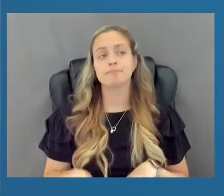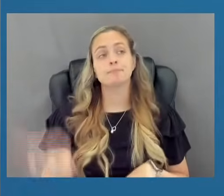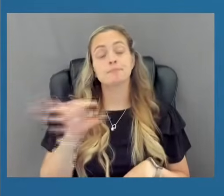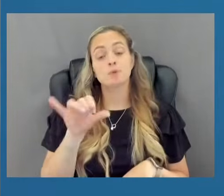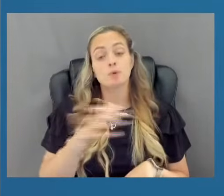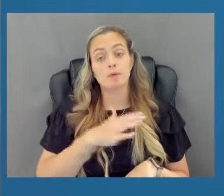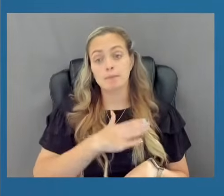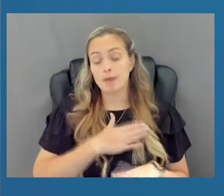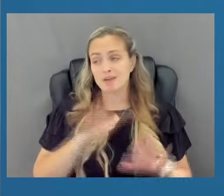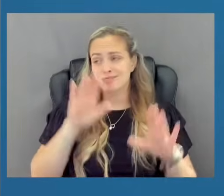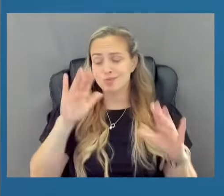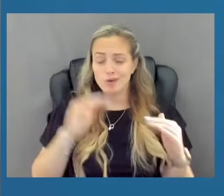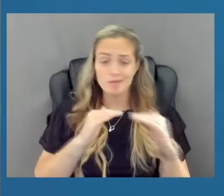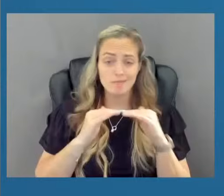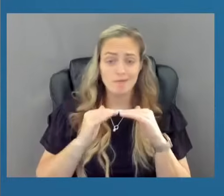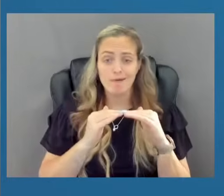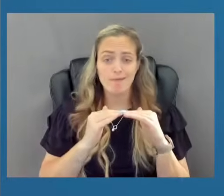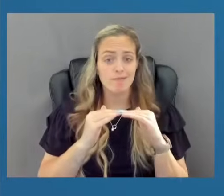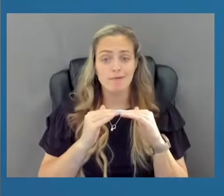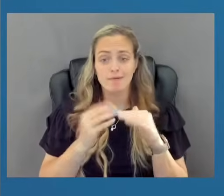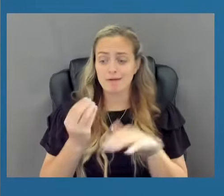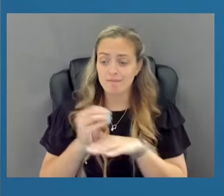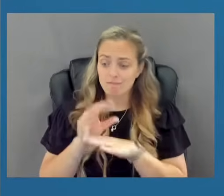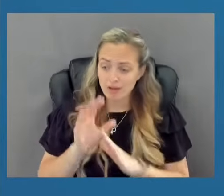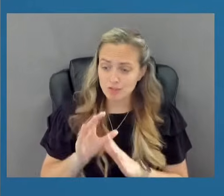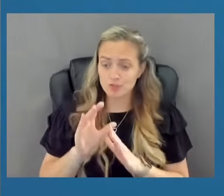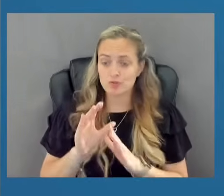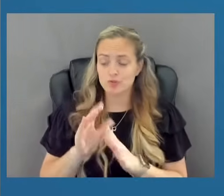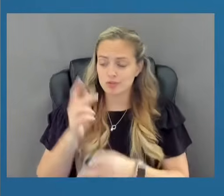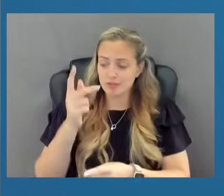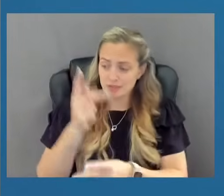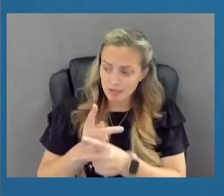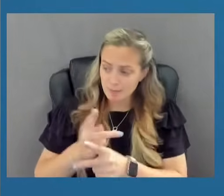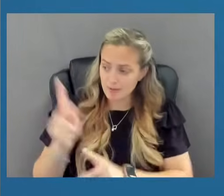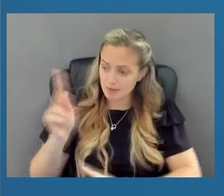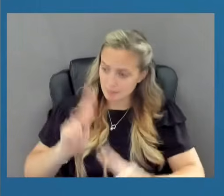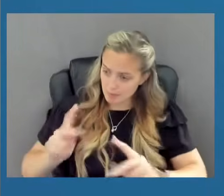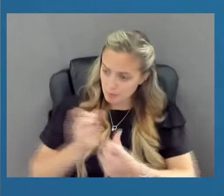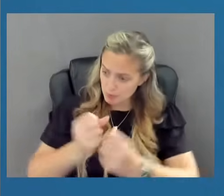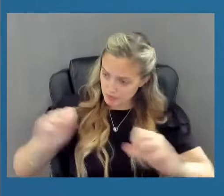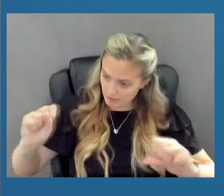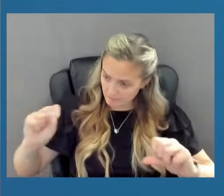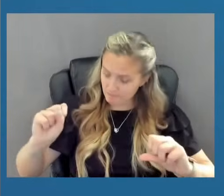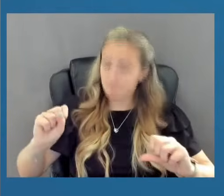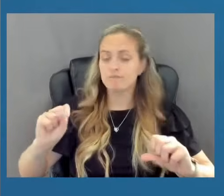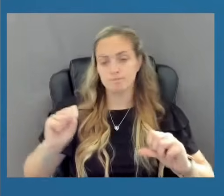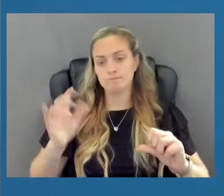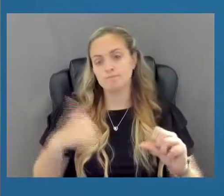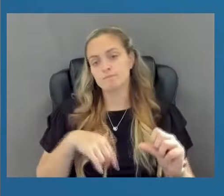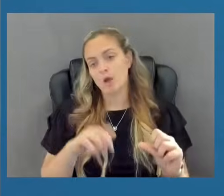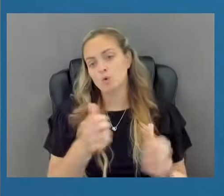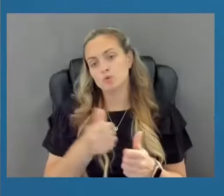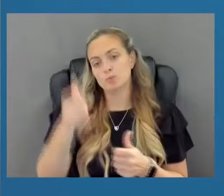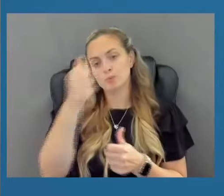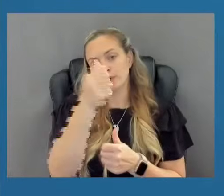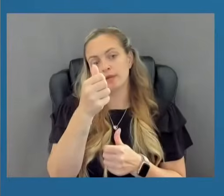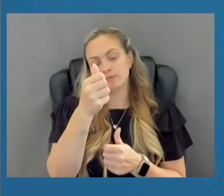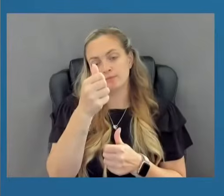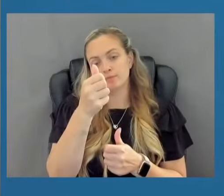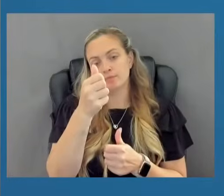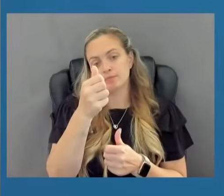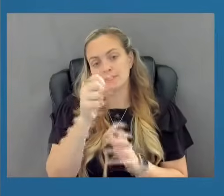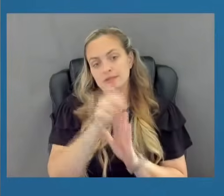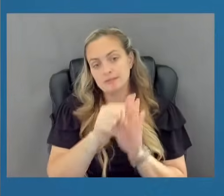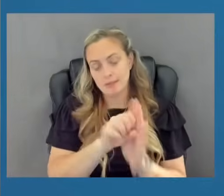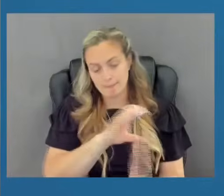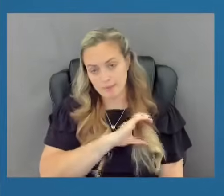great ally, partner, and advisor in keeping the people of this great state safe, and that is our Superintendent of the State Police, Stephen James.